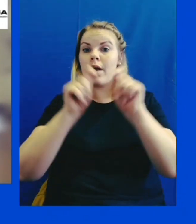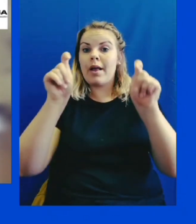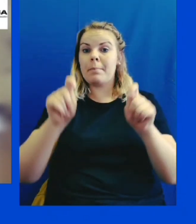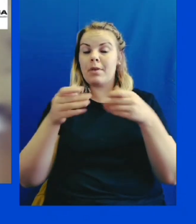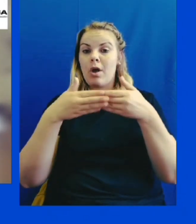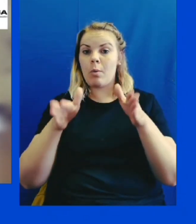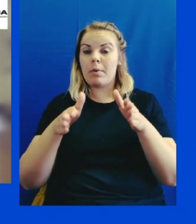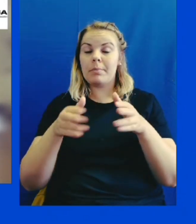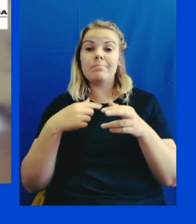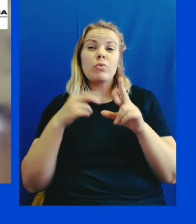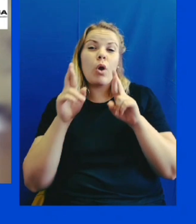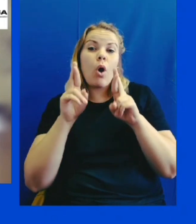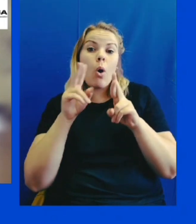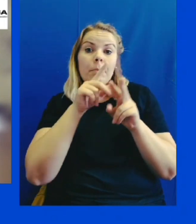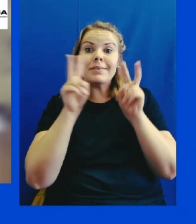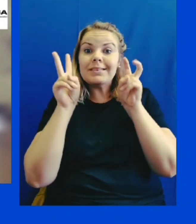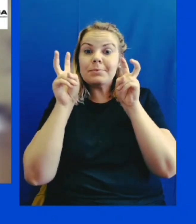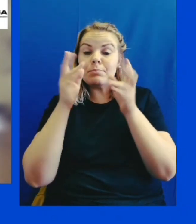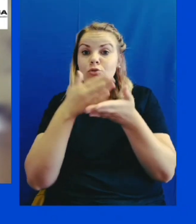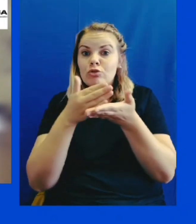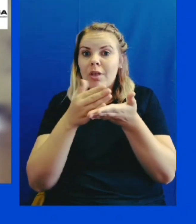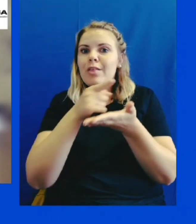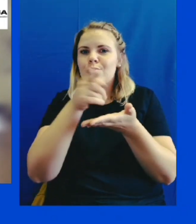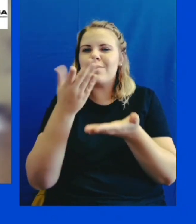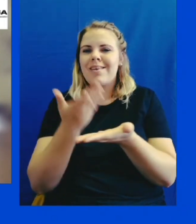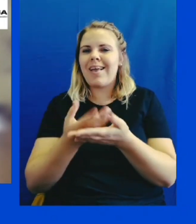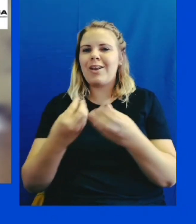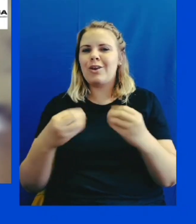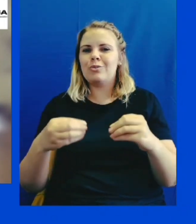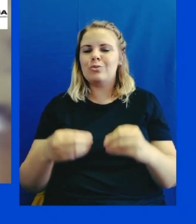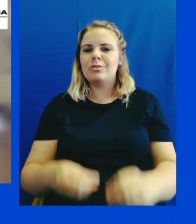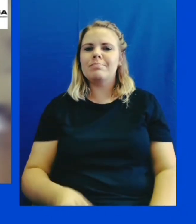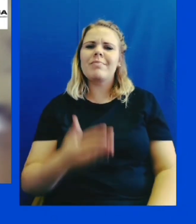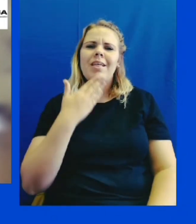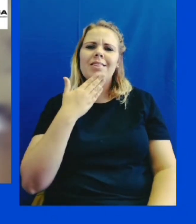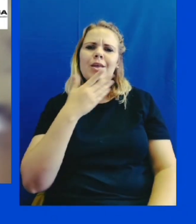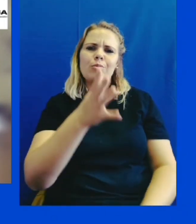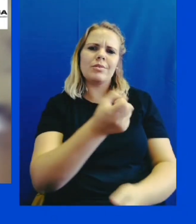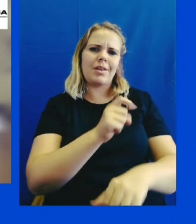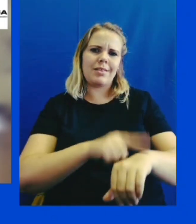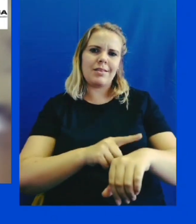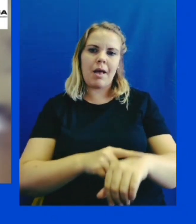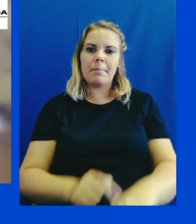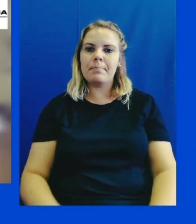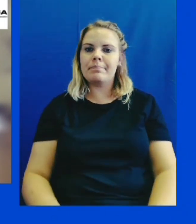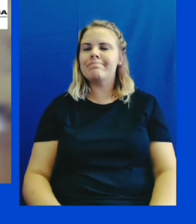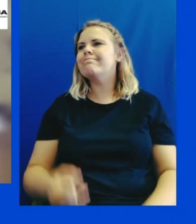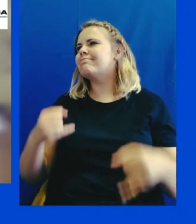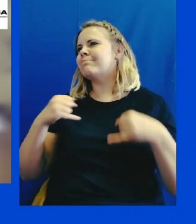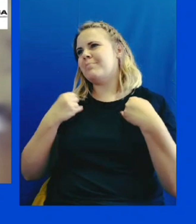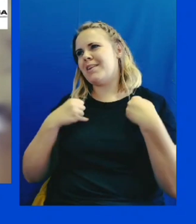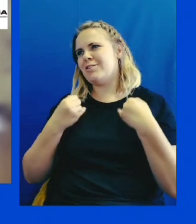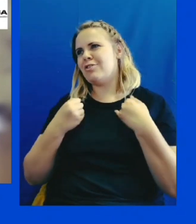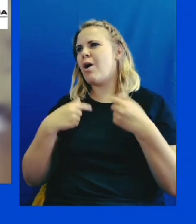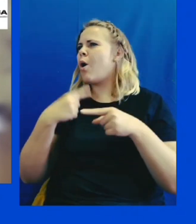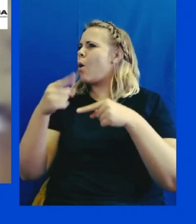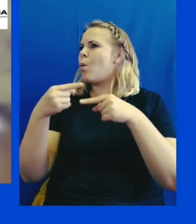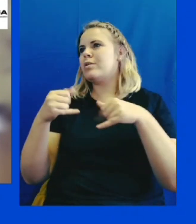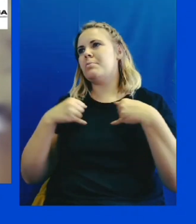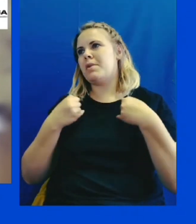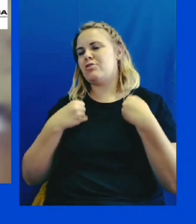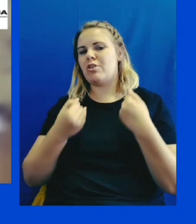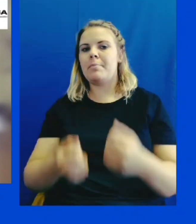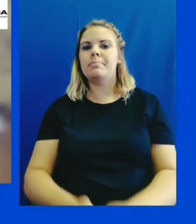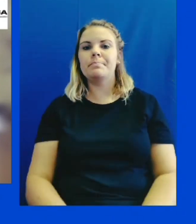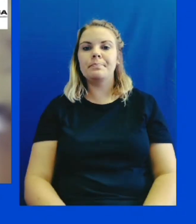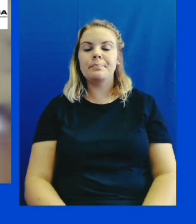hopefully the tips that Darrell shares will come in handy. Darrell, thank you so much for taking the time. An absolute pleasure. Always a